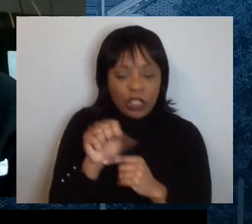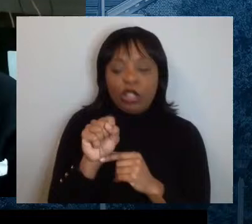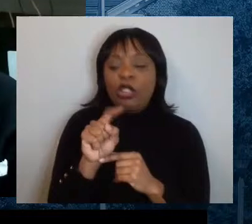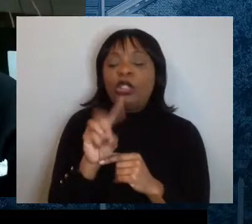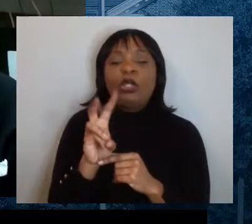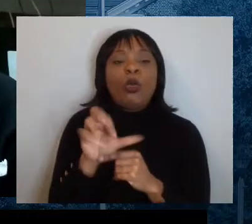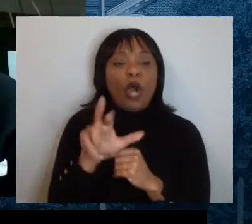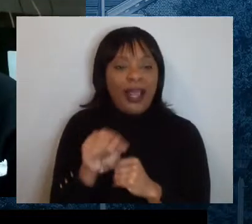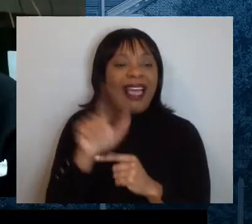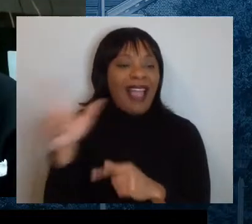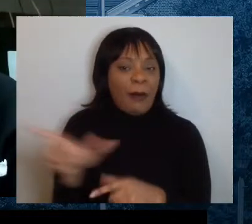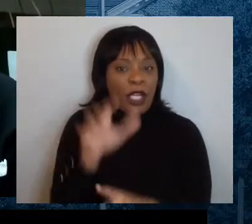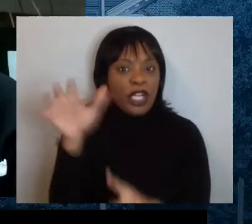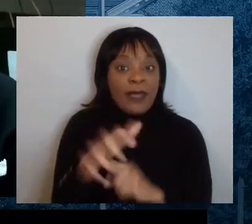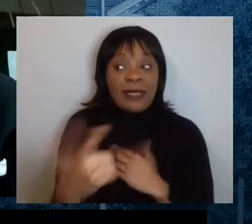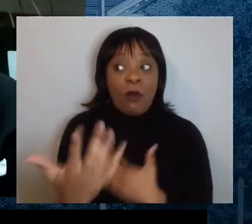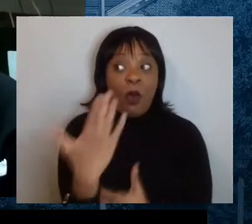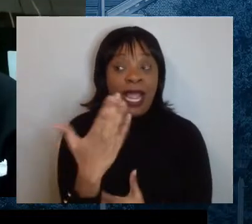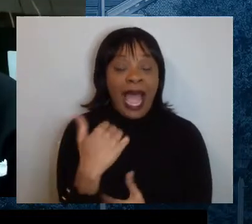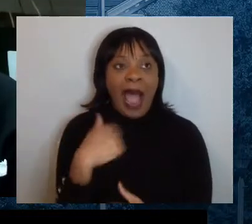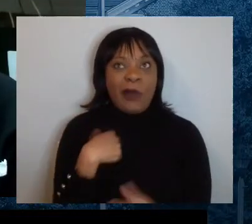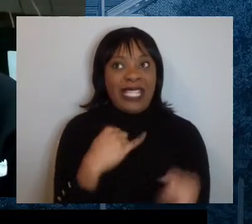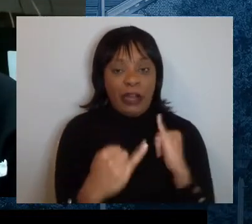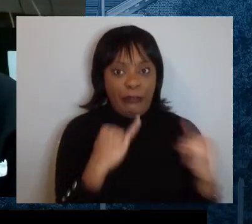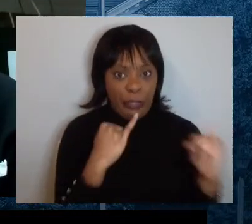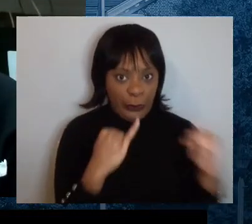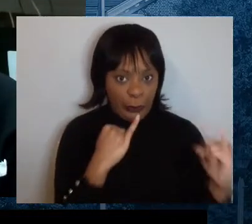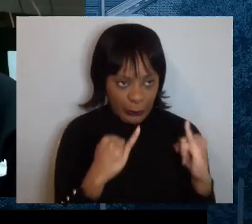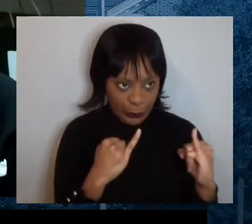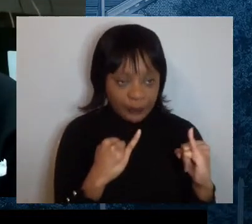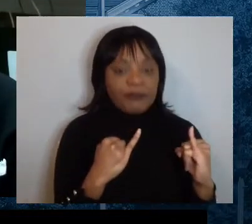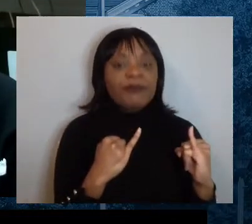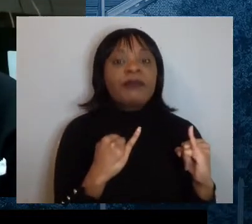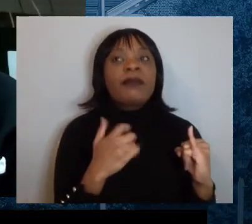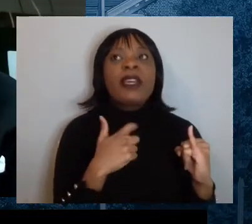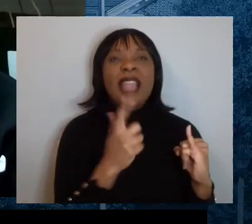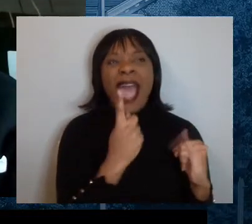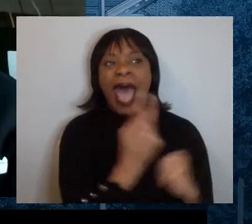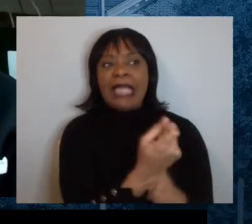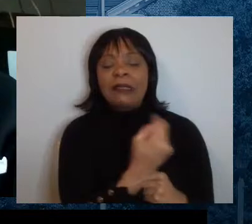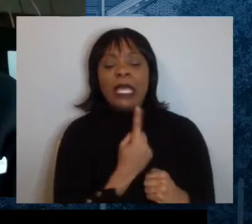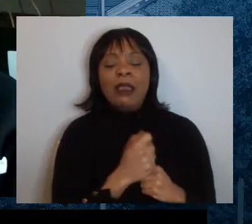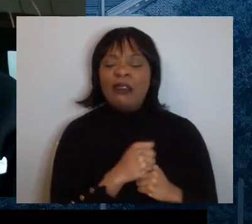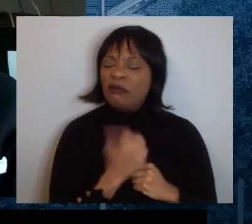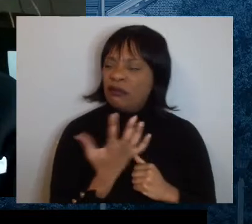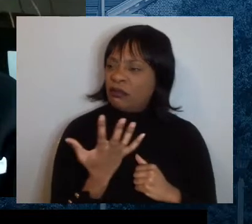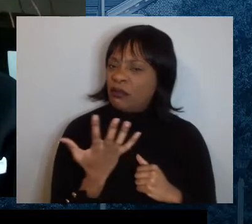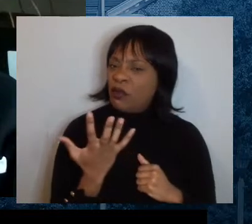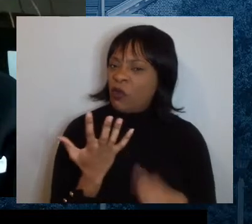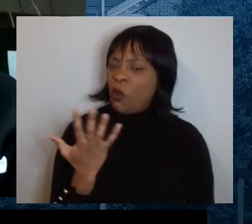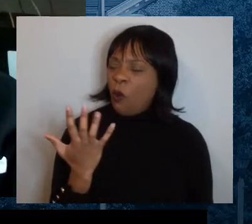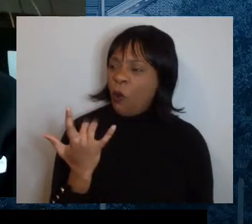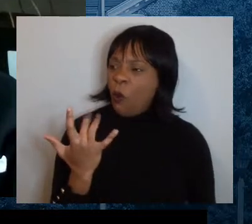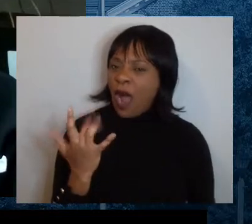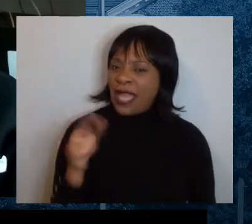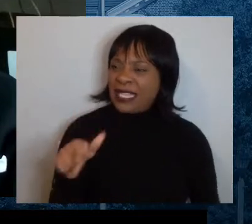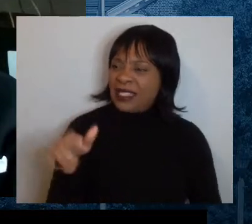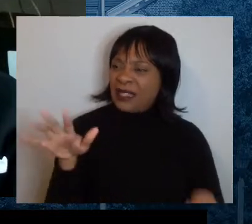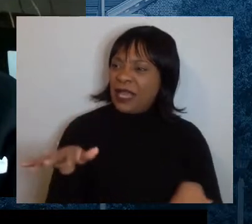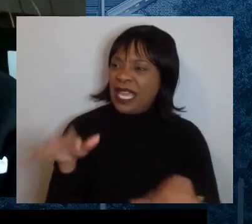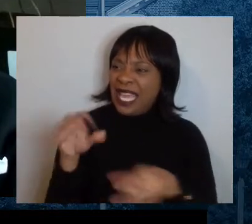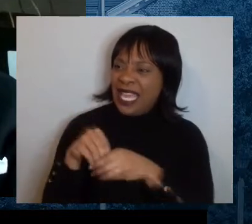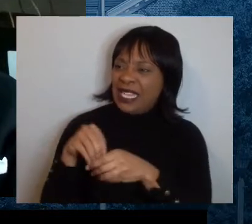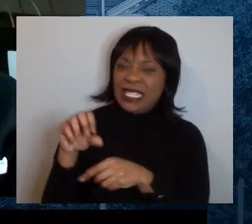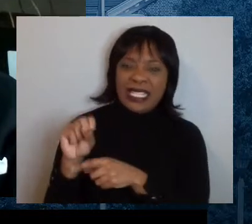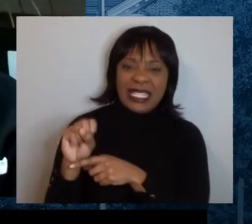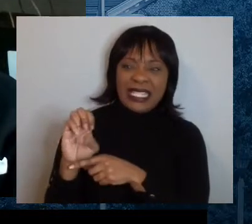I told her, I was interviewed, and I was asked, so why is it going? Why is this being held in Selbyville? And of course, the first